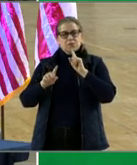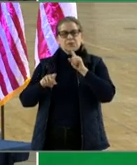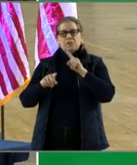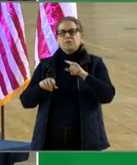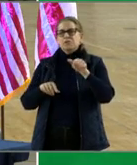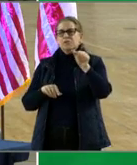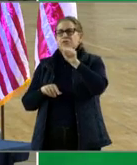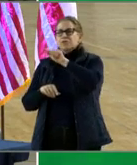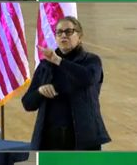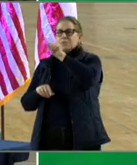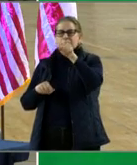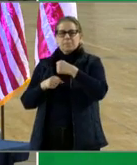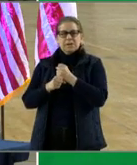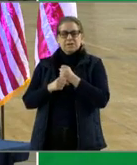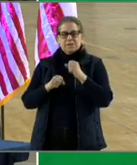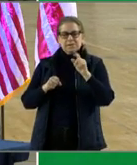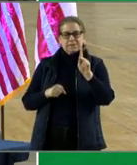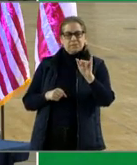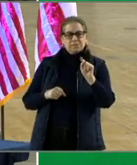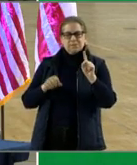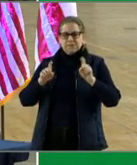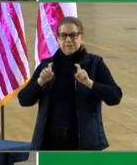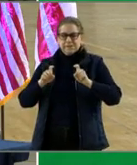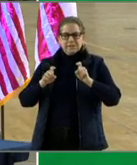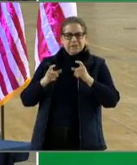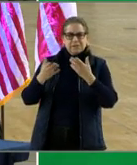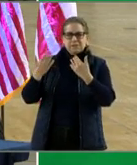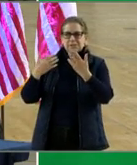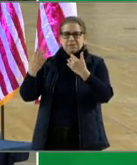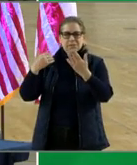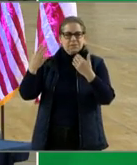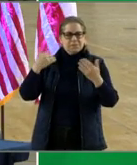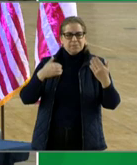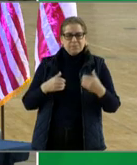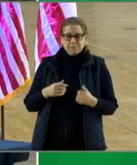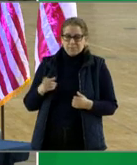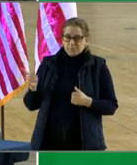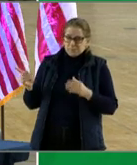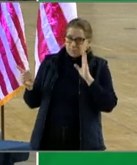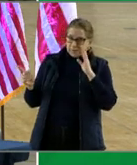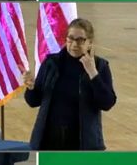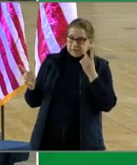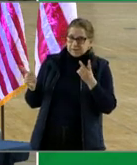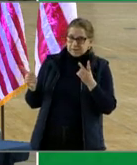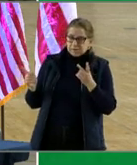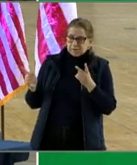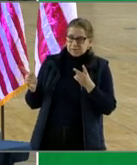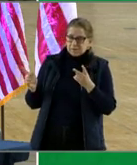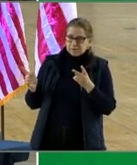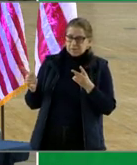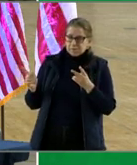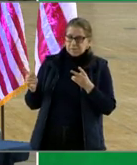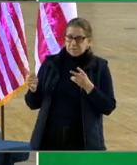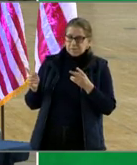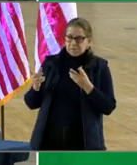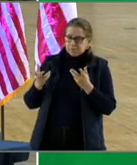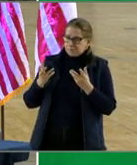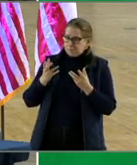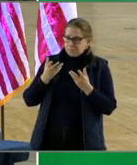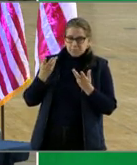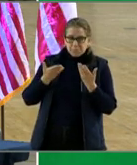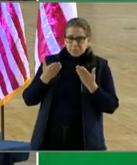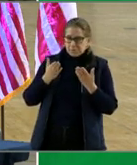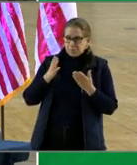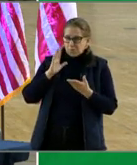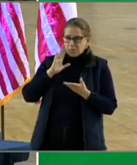see the same kind of shortage competition with the other states with regard to the reagent? Reagent is the chemical that's